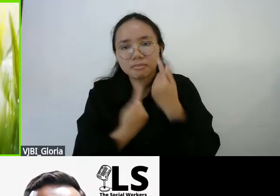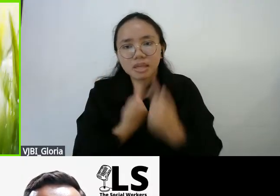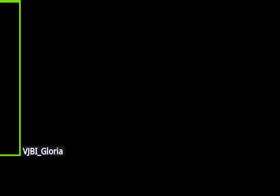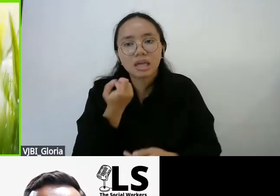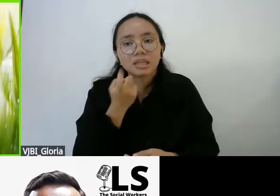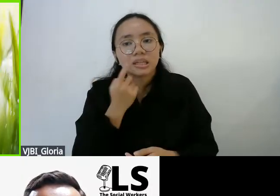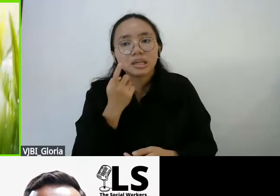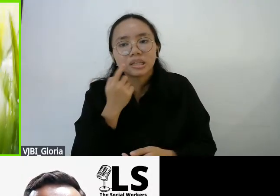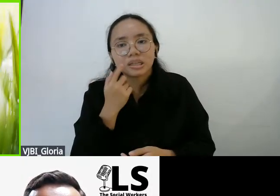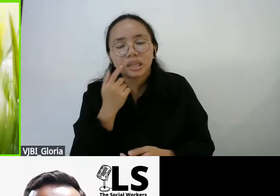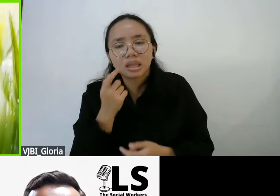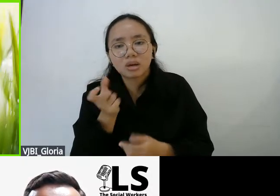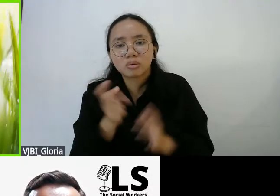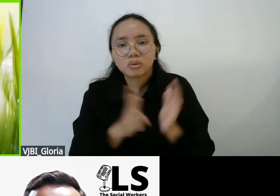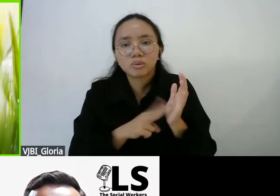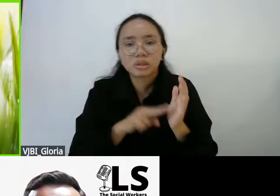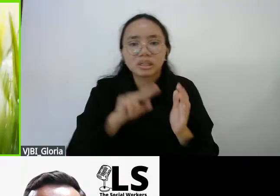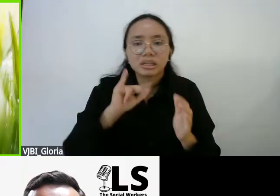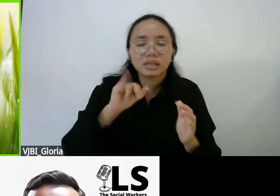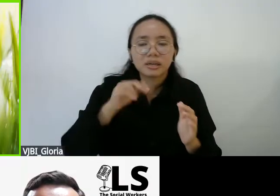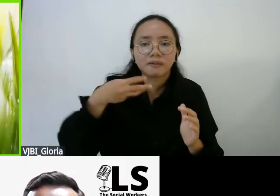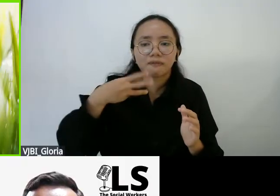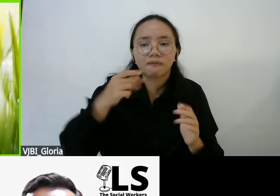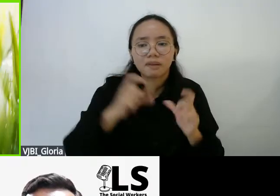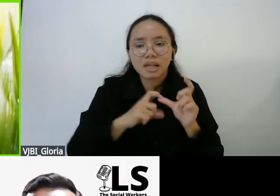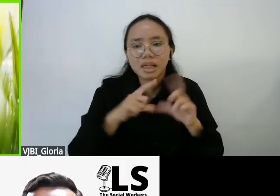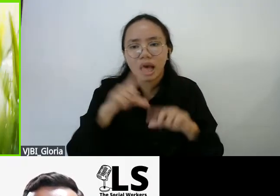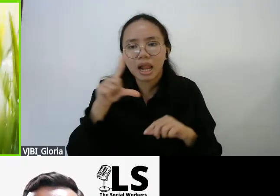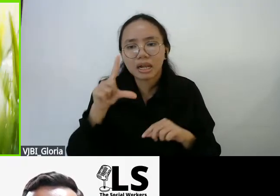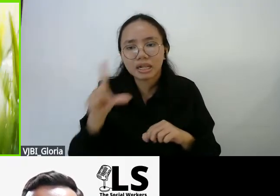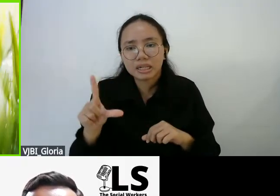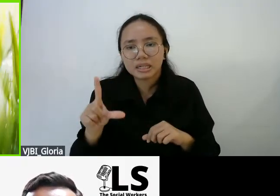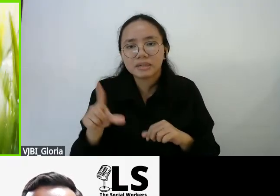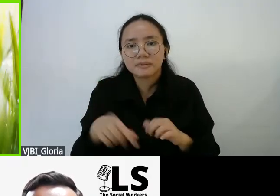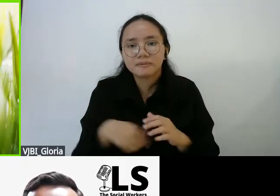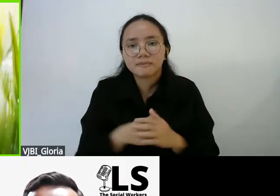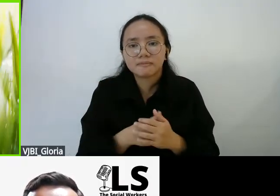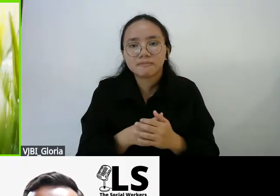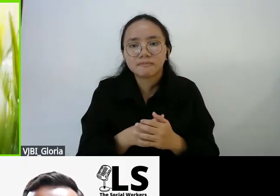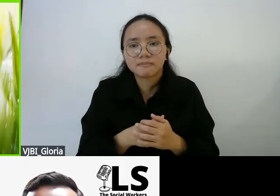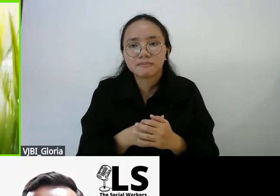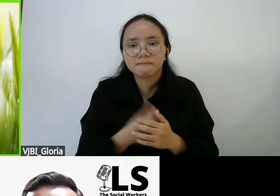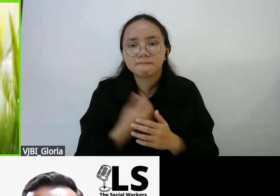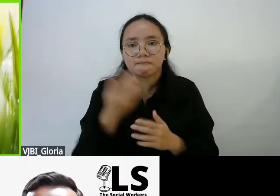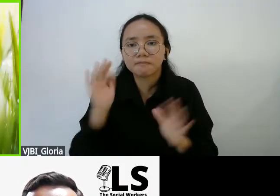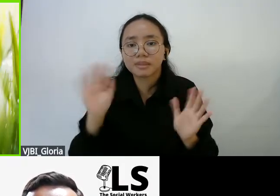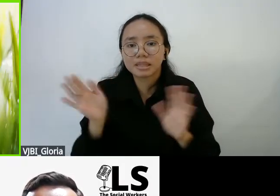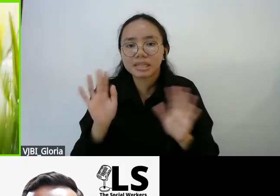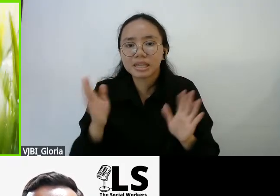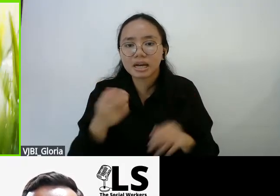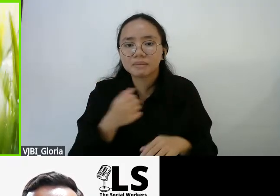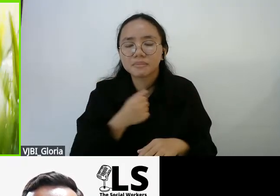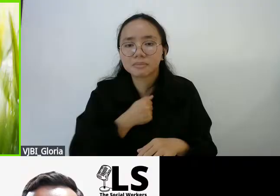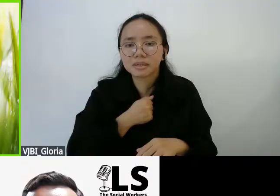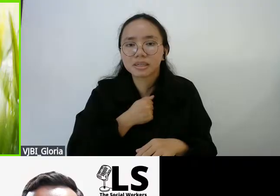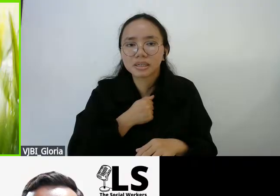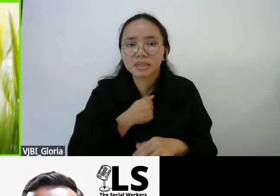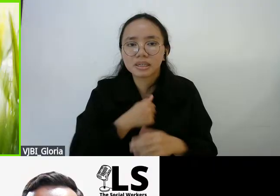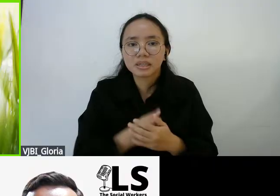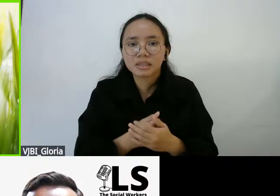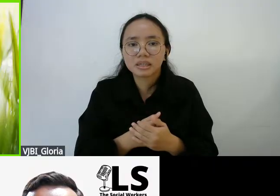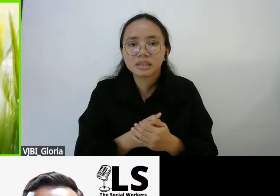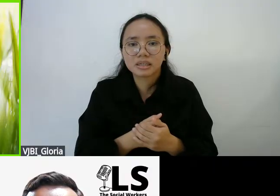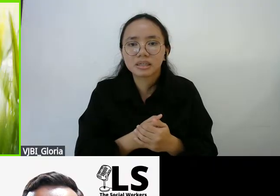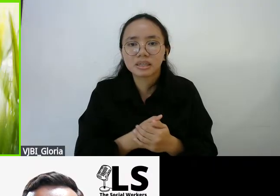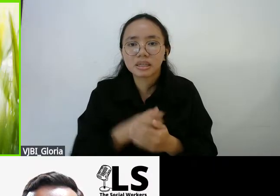ramp? Why did it have to be both stairs on both sides? A simple thing like putting a ramp on